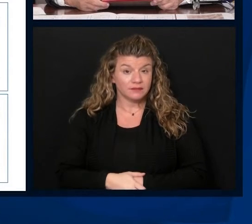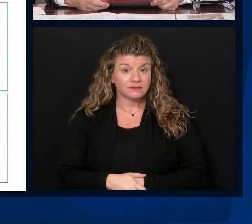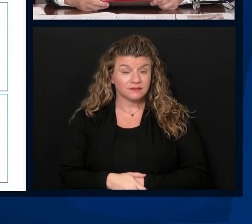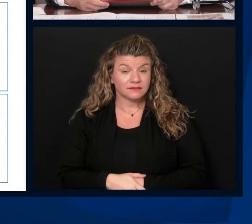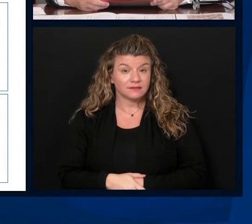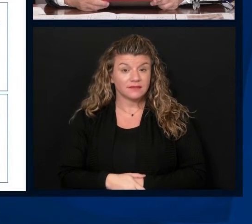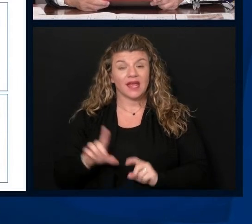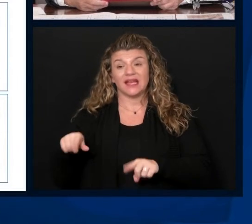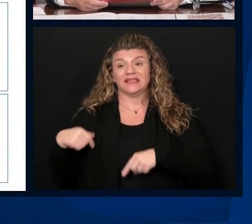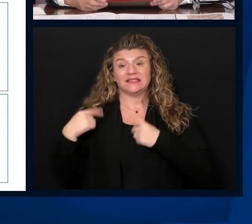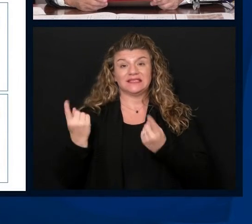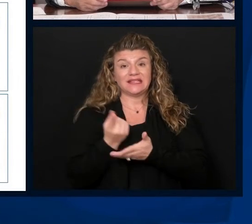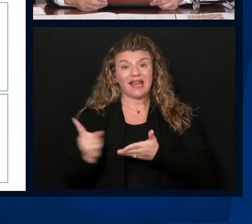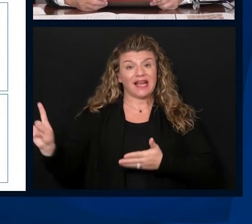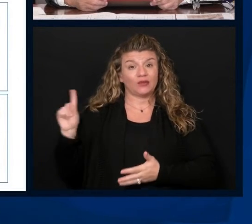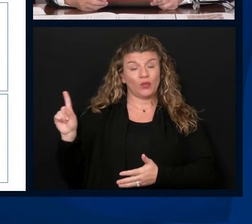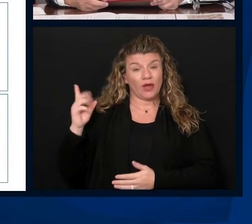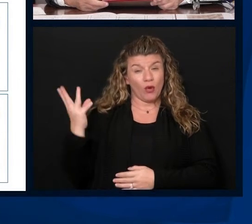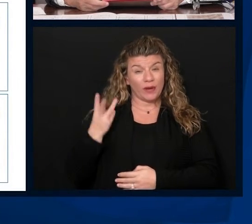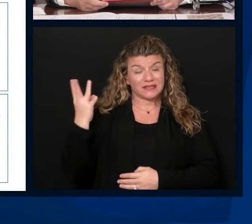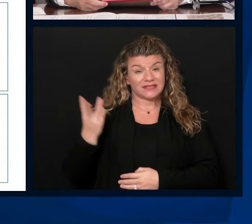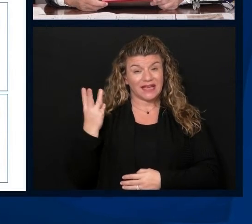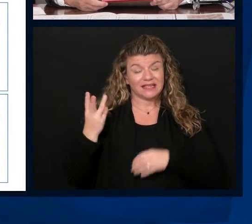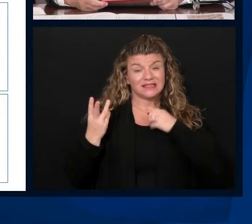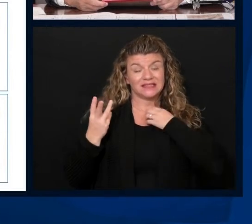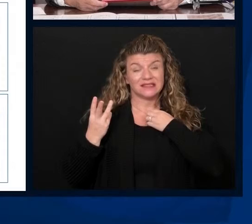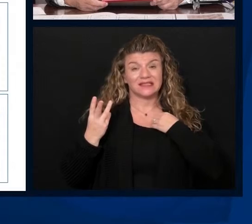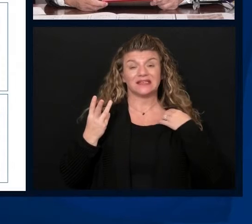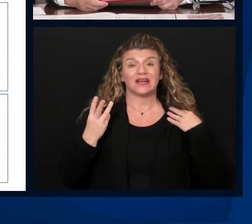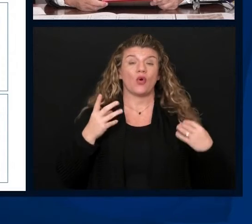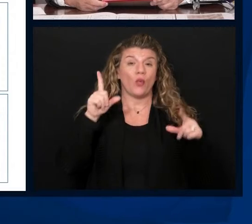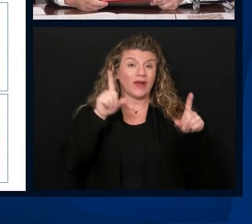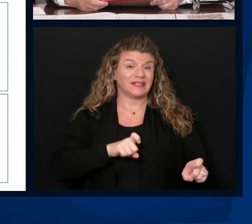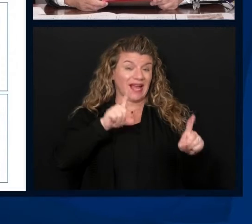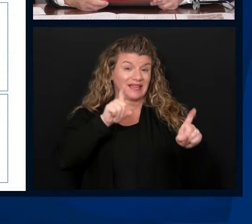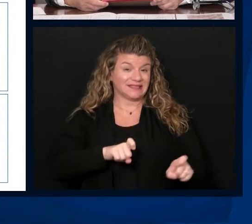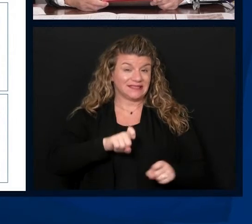Since last Wednesday, we tested